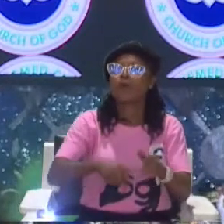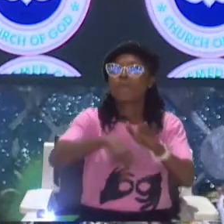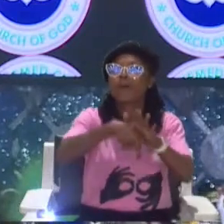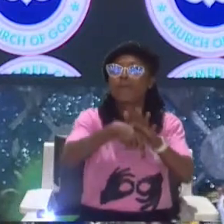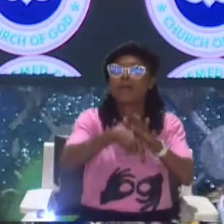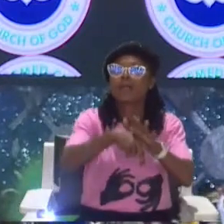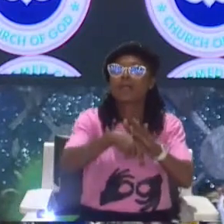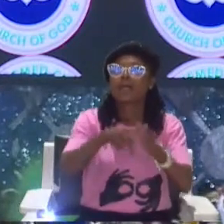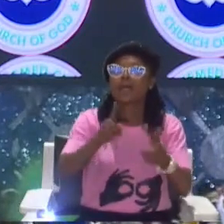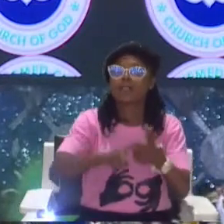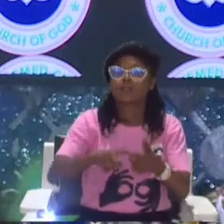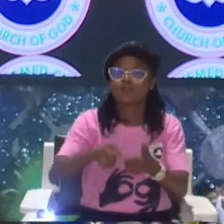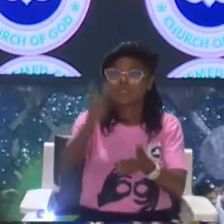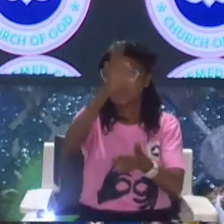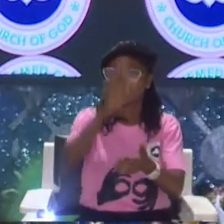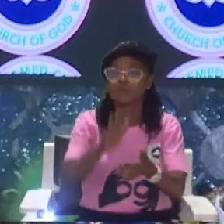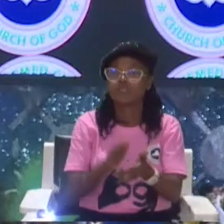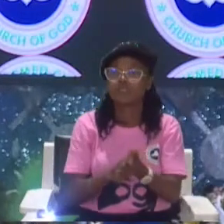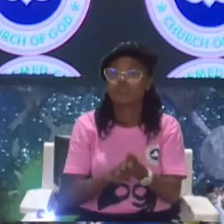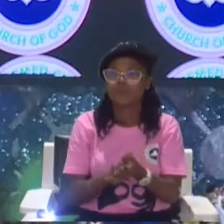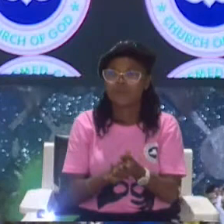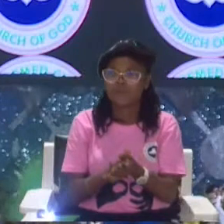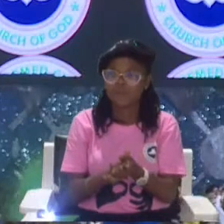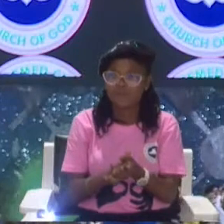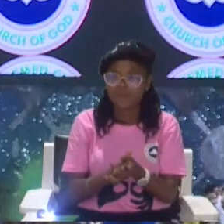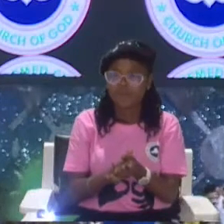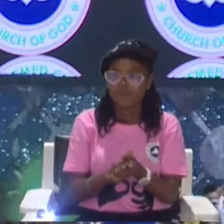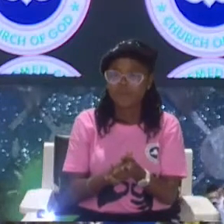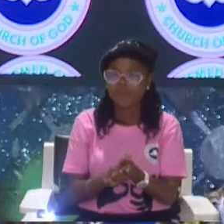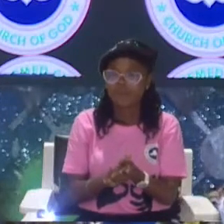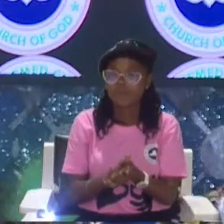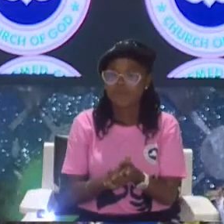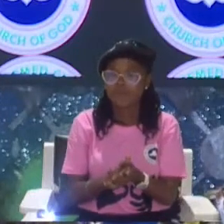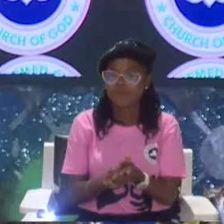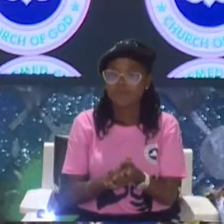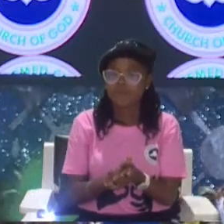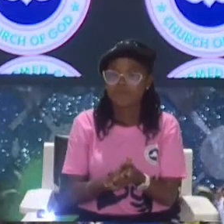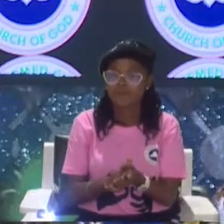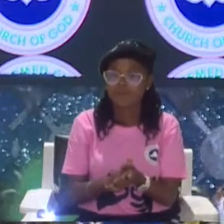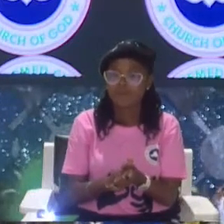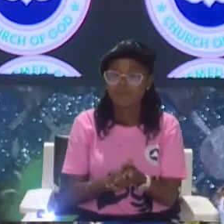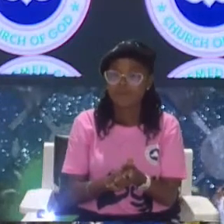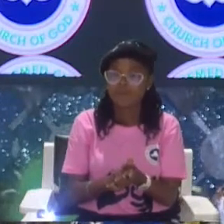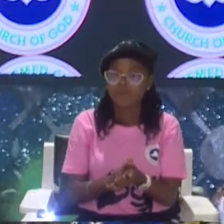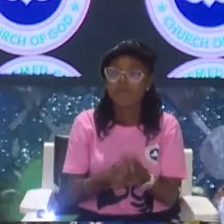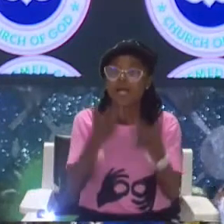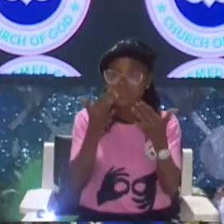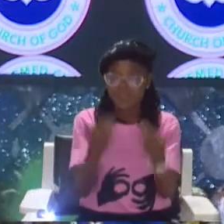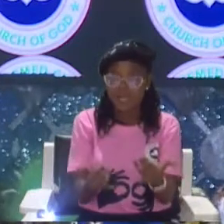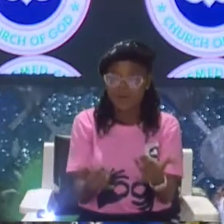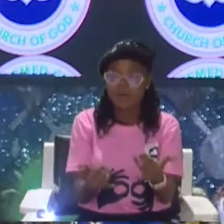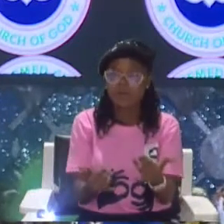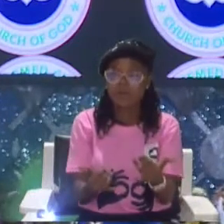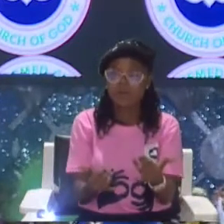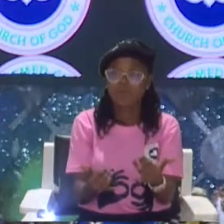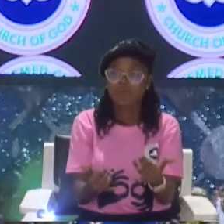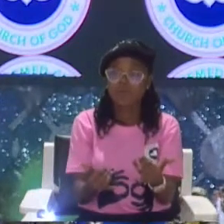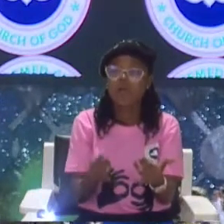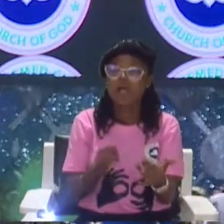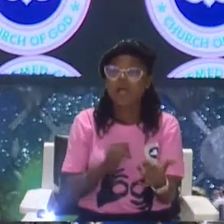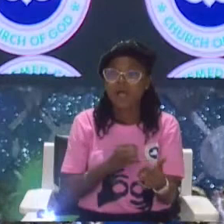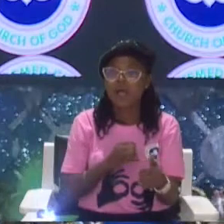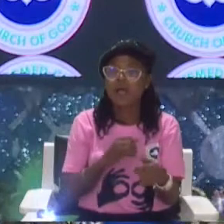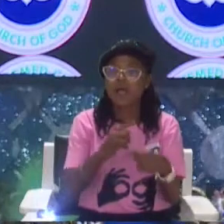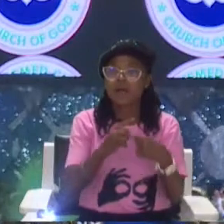kan ń kẹ́kọ̀ọ́ yege láti ilé ẹ̀kọ́ alákọ̀ọ́bẹ̀rẹ̀ lọ sí ilé ìwé girama. And I went to attend